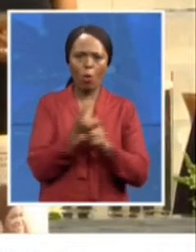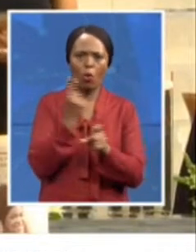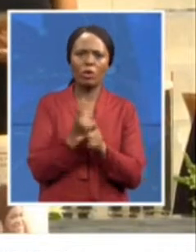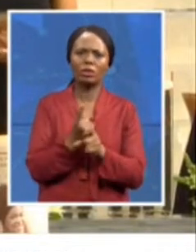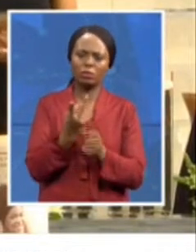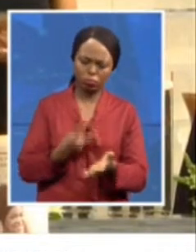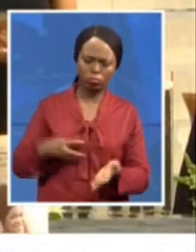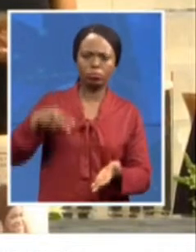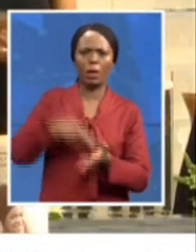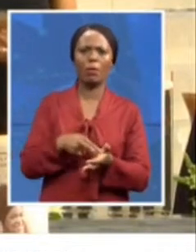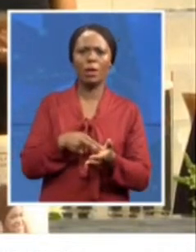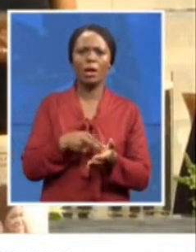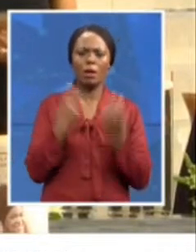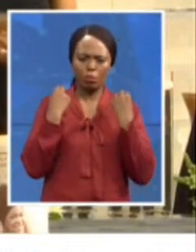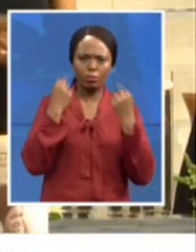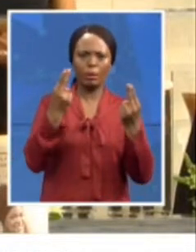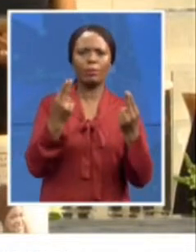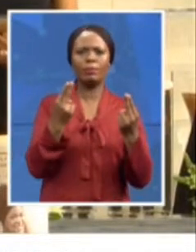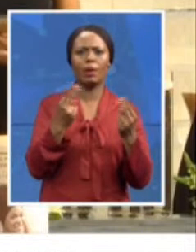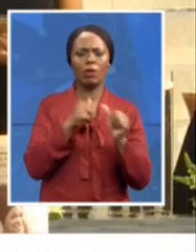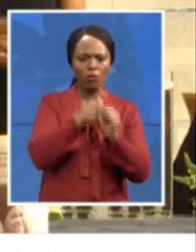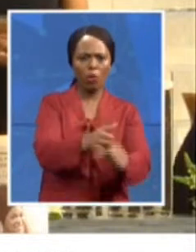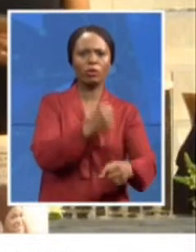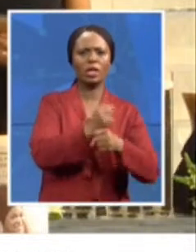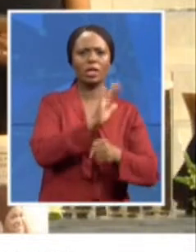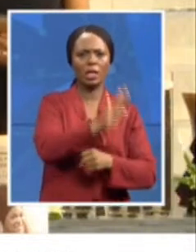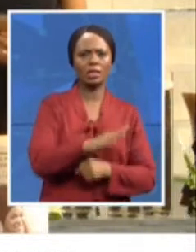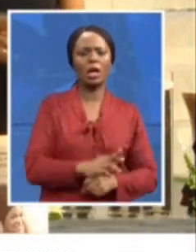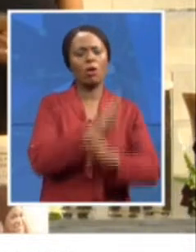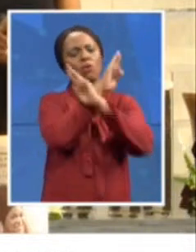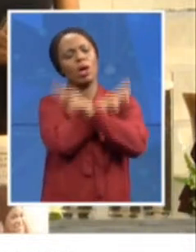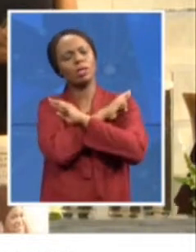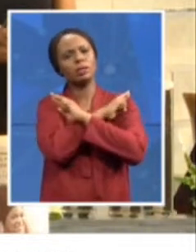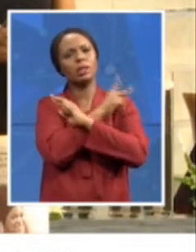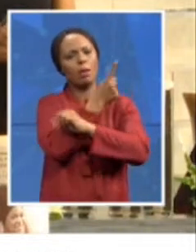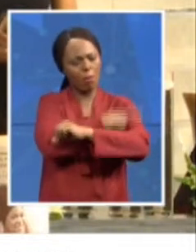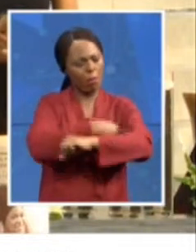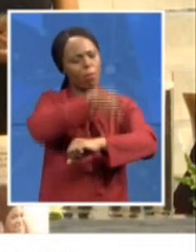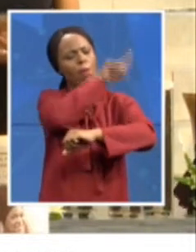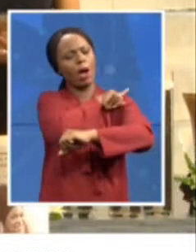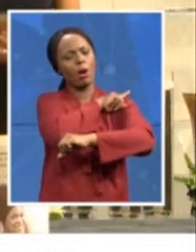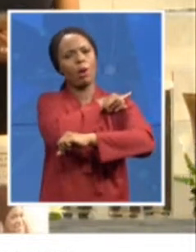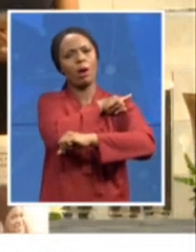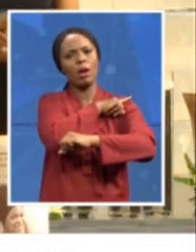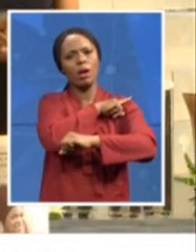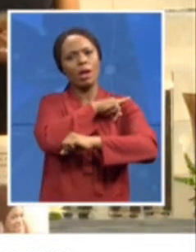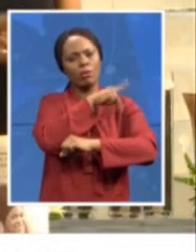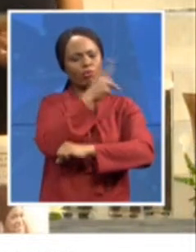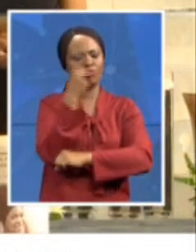Rest in power, Princess. May you finally attain the respite you so graciously deserve.